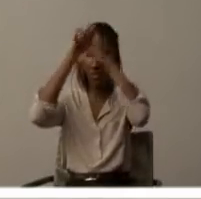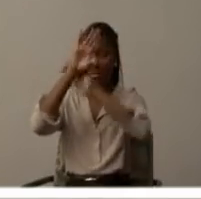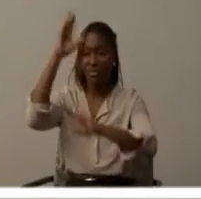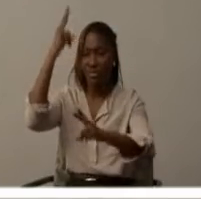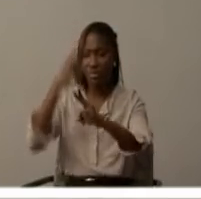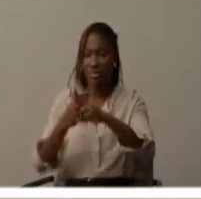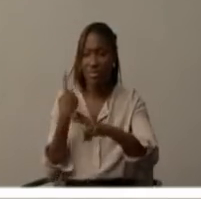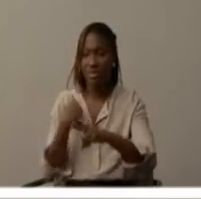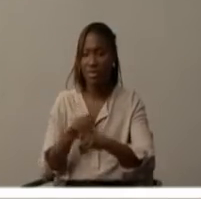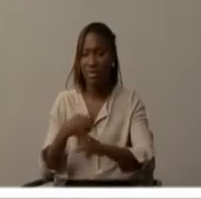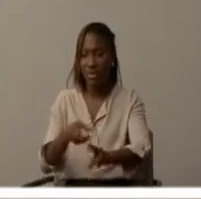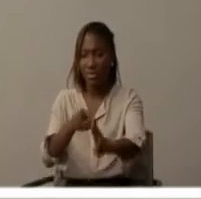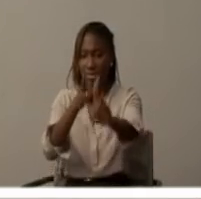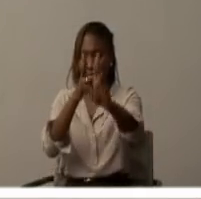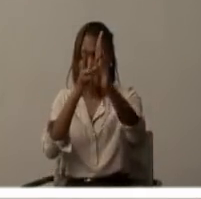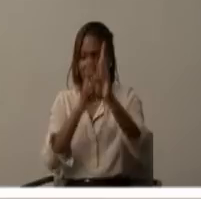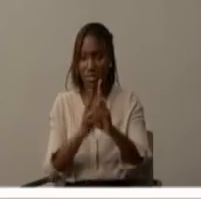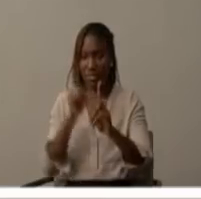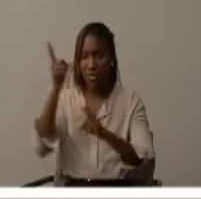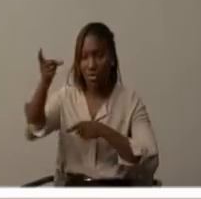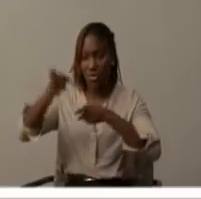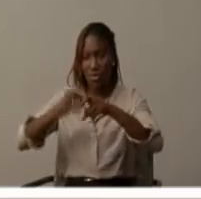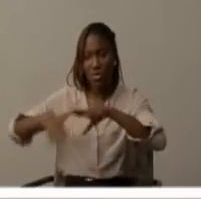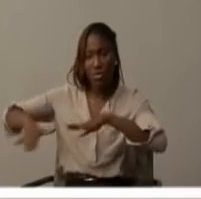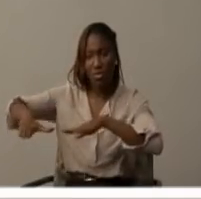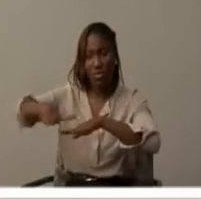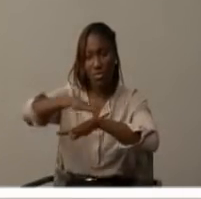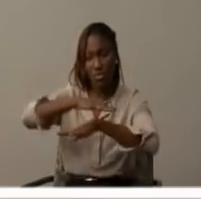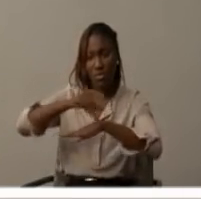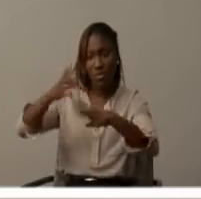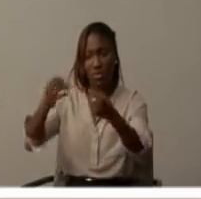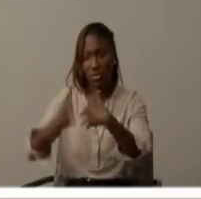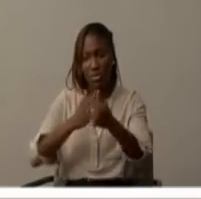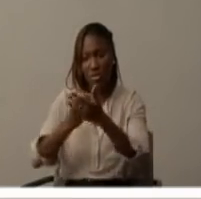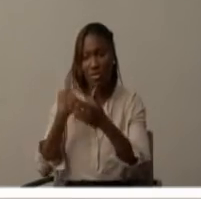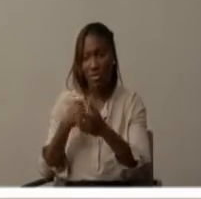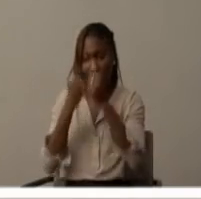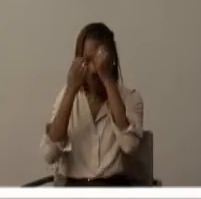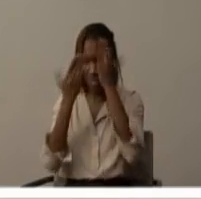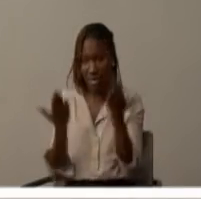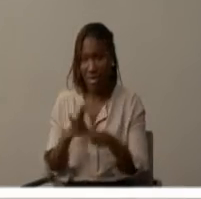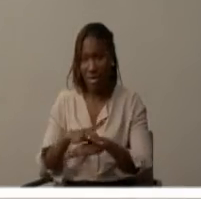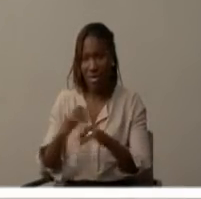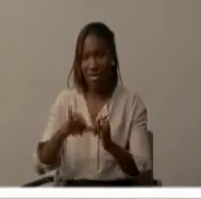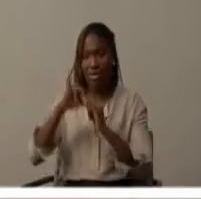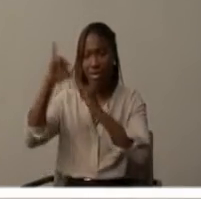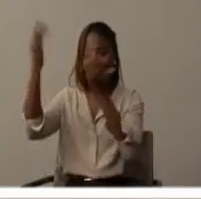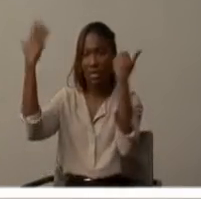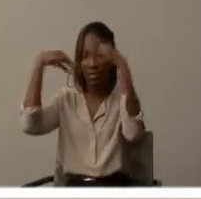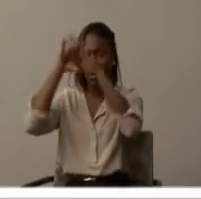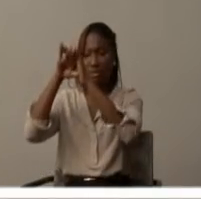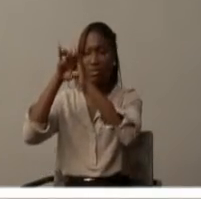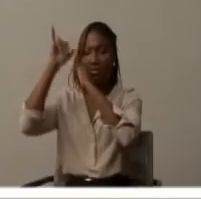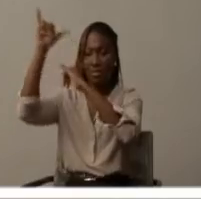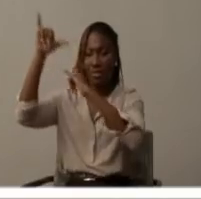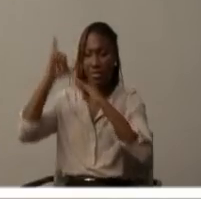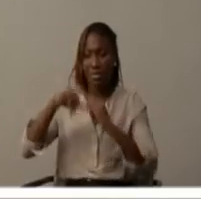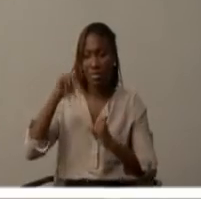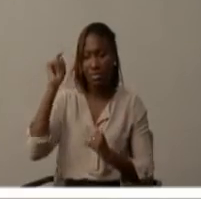heaven, hallowed be thy name. Thy kingdom come, thy will be done on earth as it is in